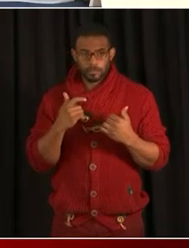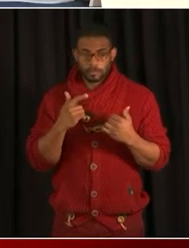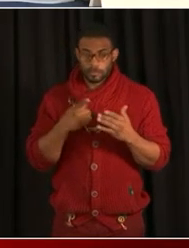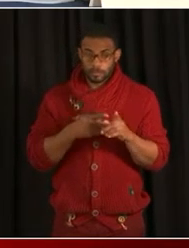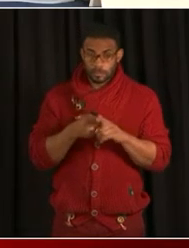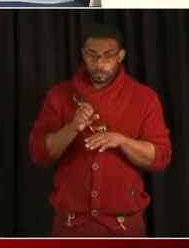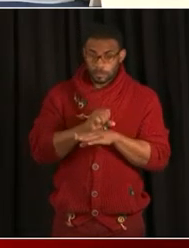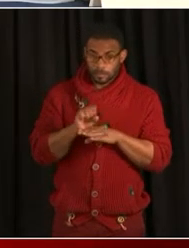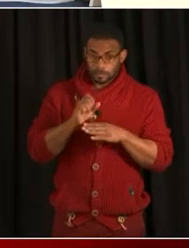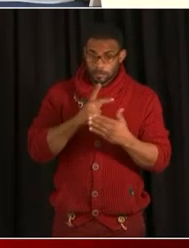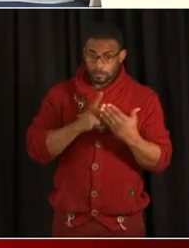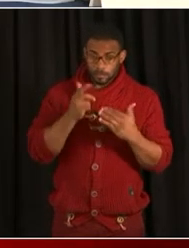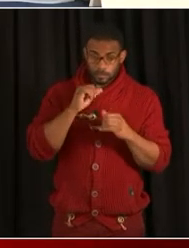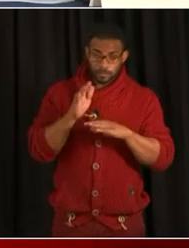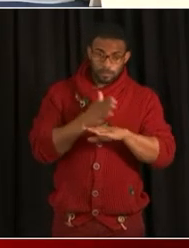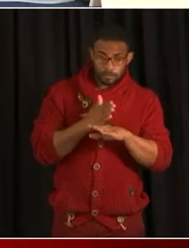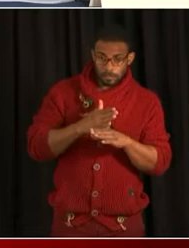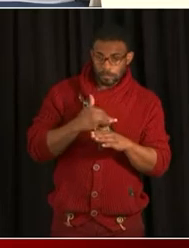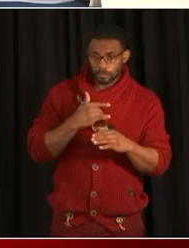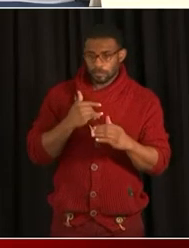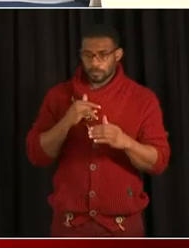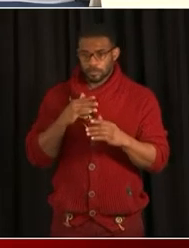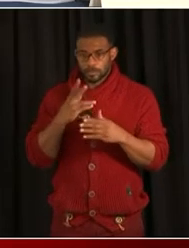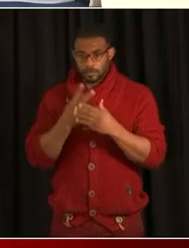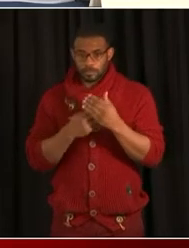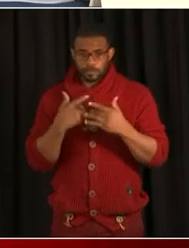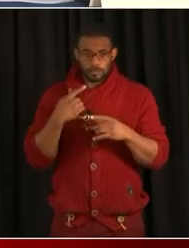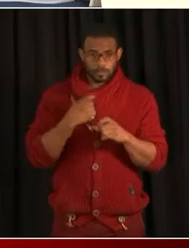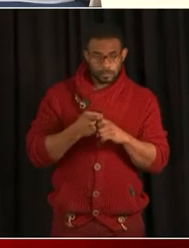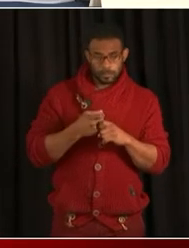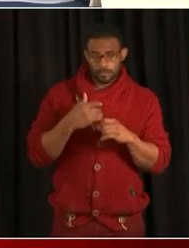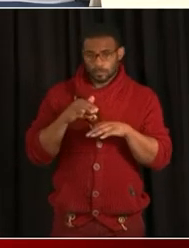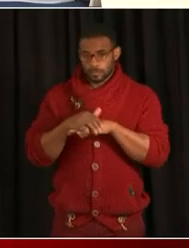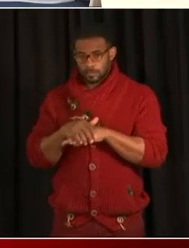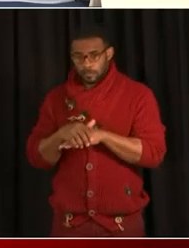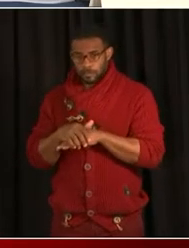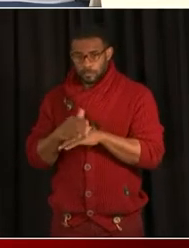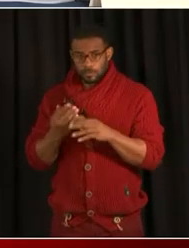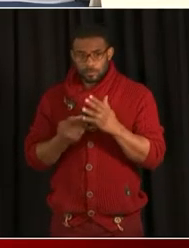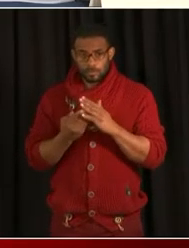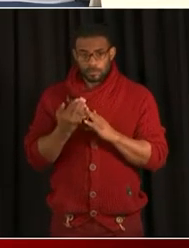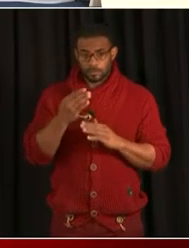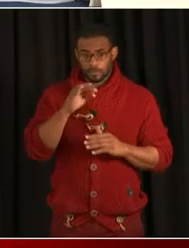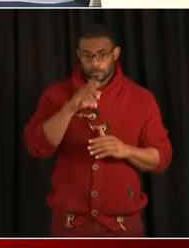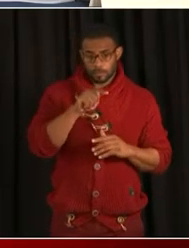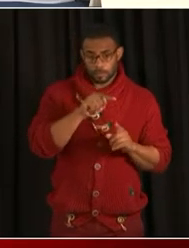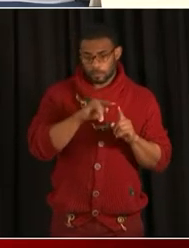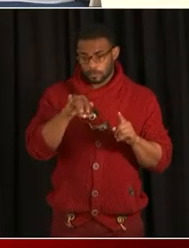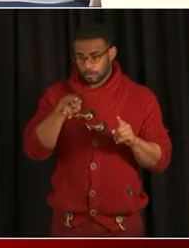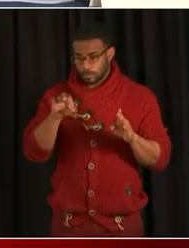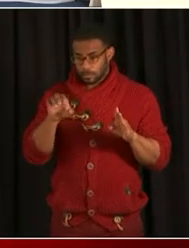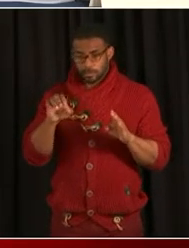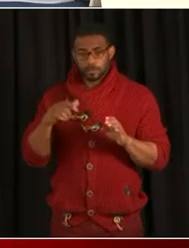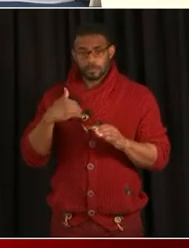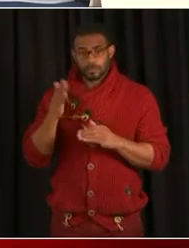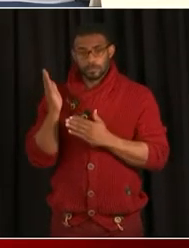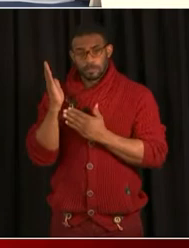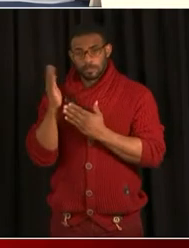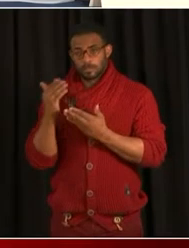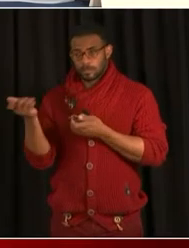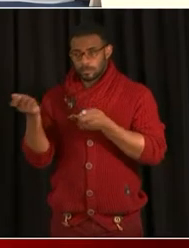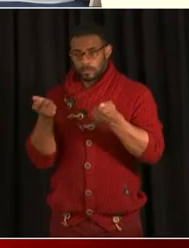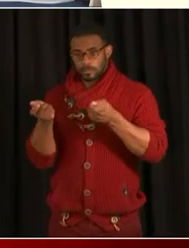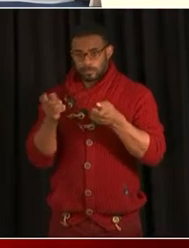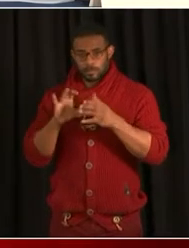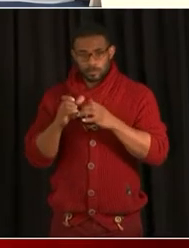main stage program with musicals in both Spanish and English that goes from September to June. We have presenting, where we bring